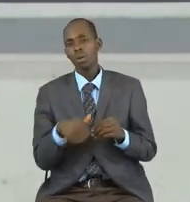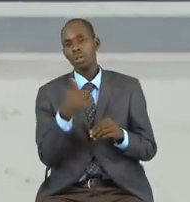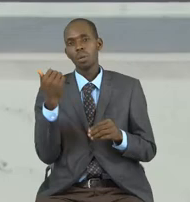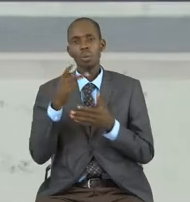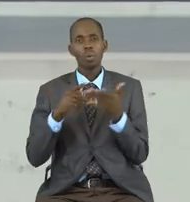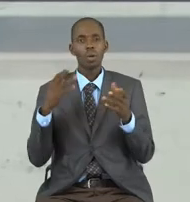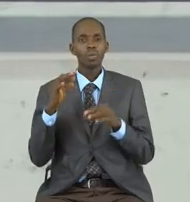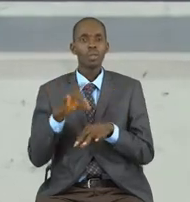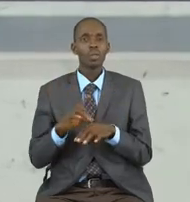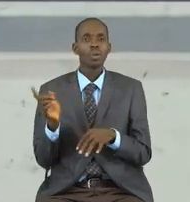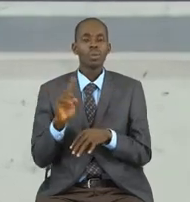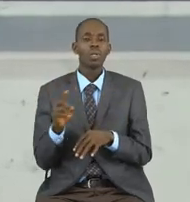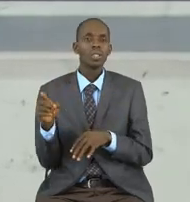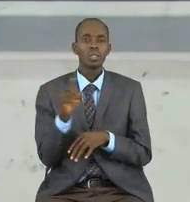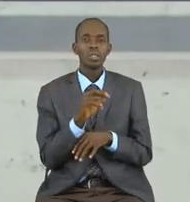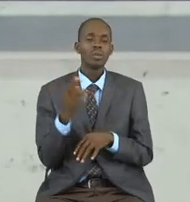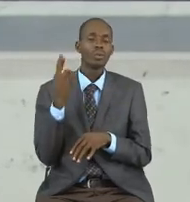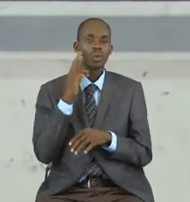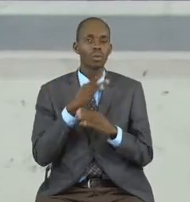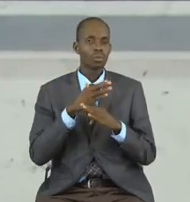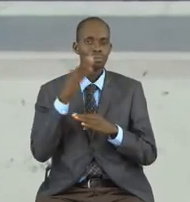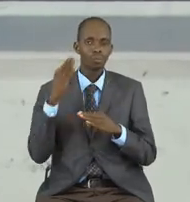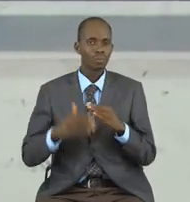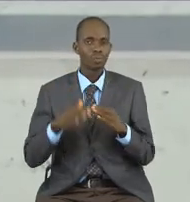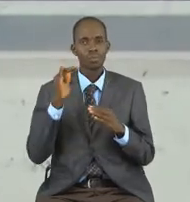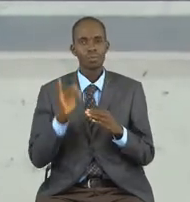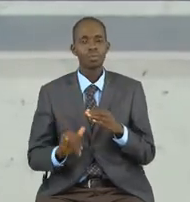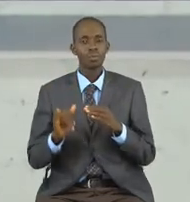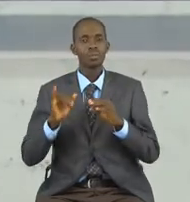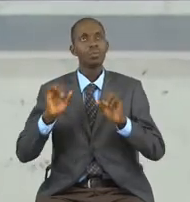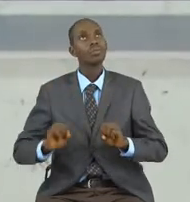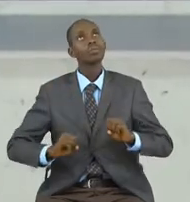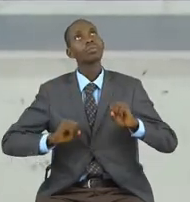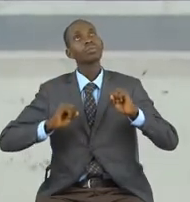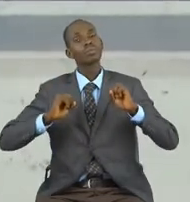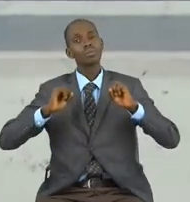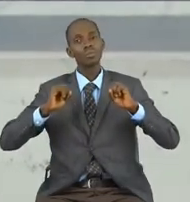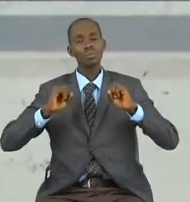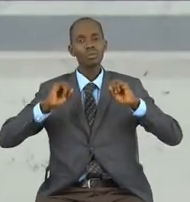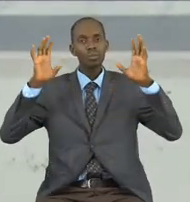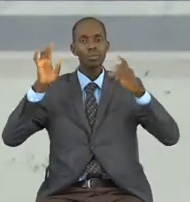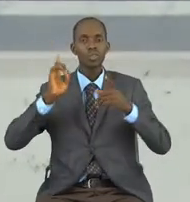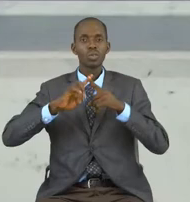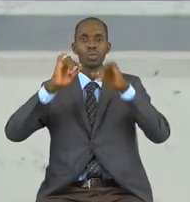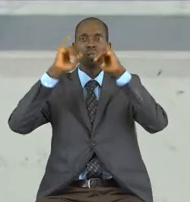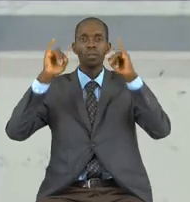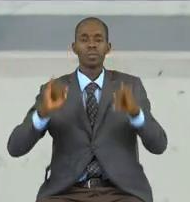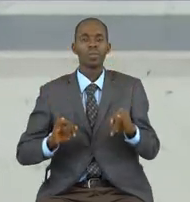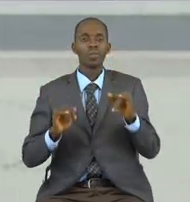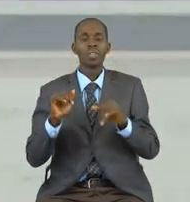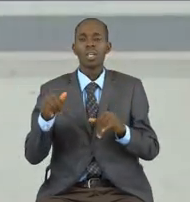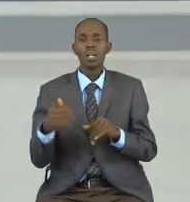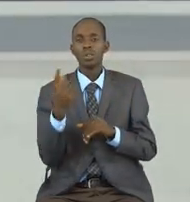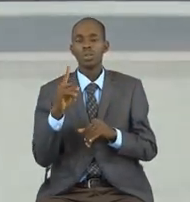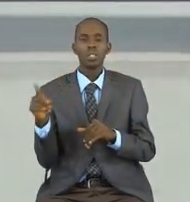were total, complete heathen, Gentiles in their idolatry. Anywhere they went,